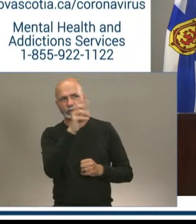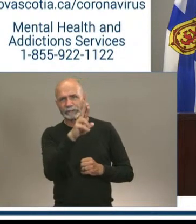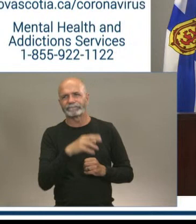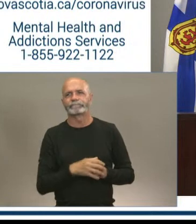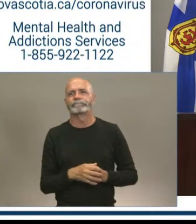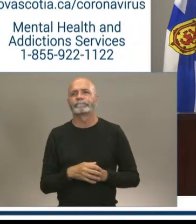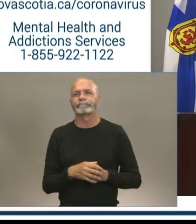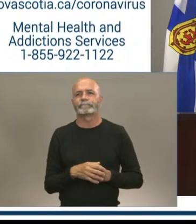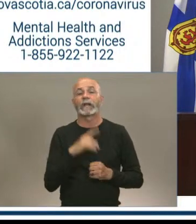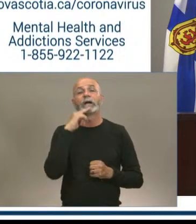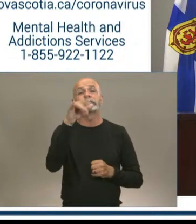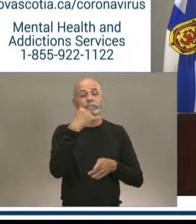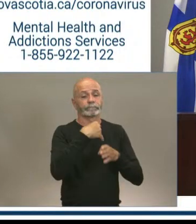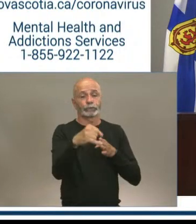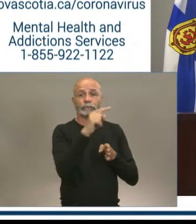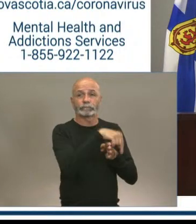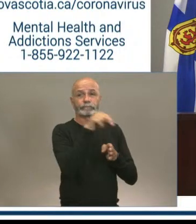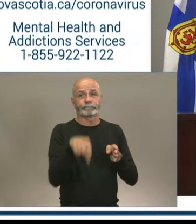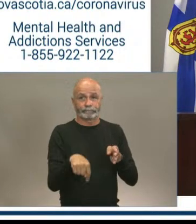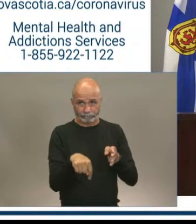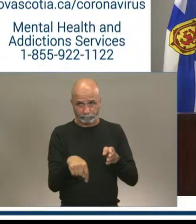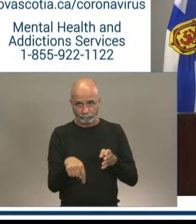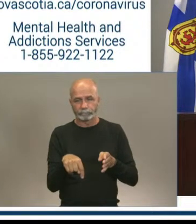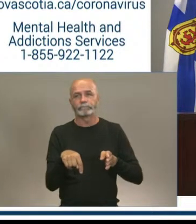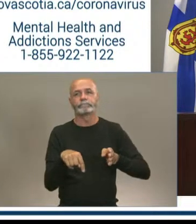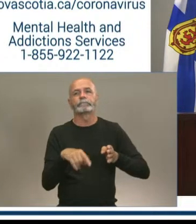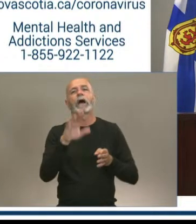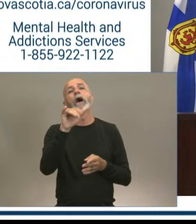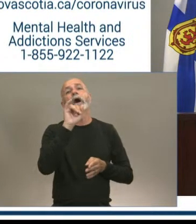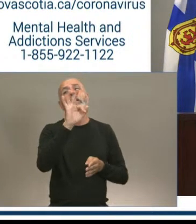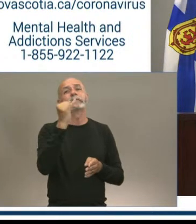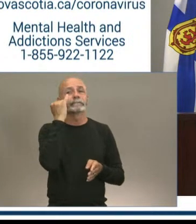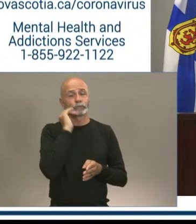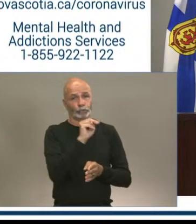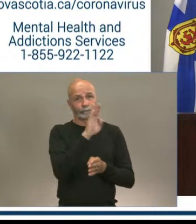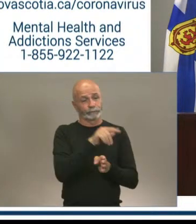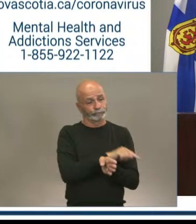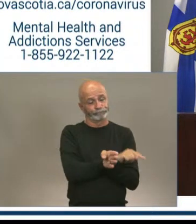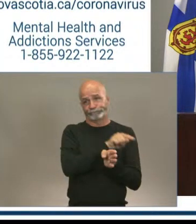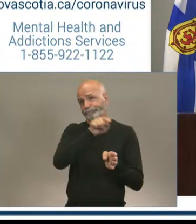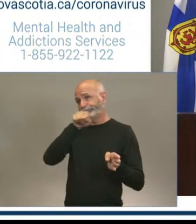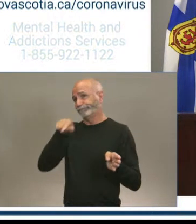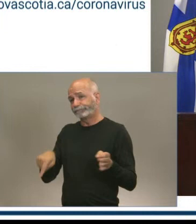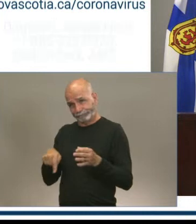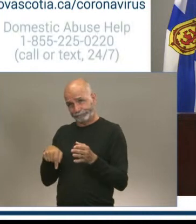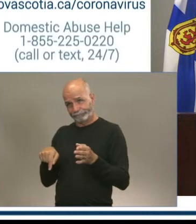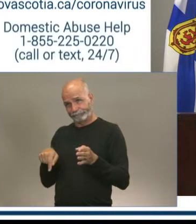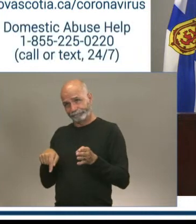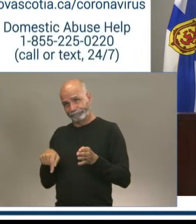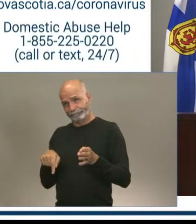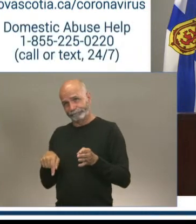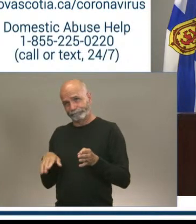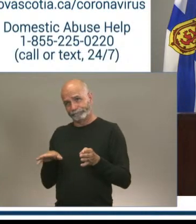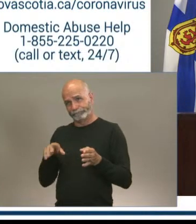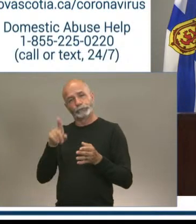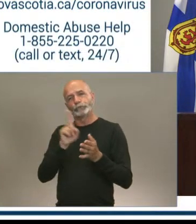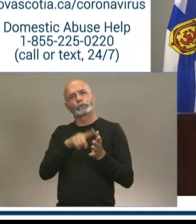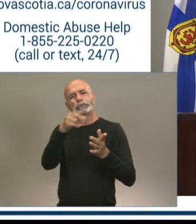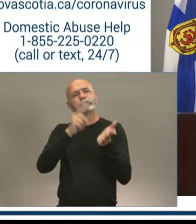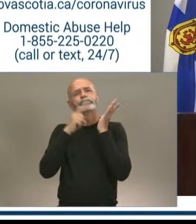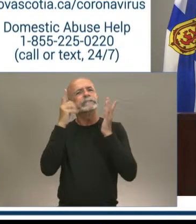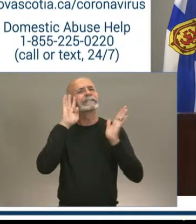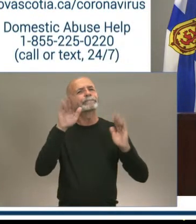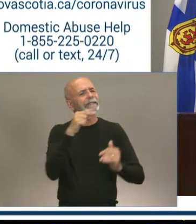border. What can travelers from New Brunswick expect if they're driving across the border in terms of protocols